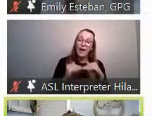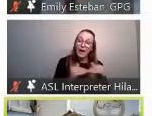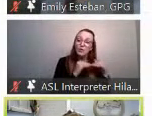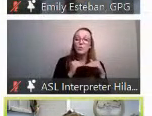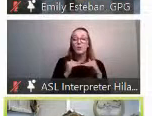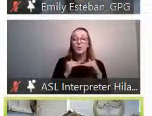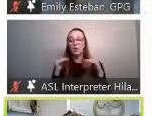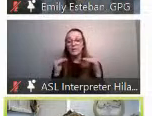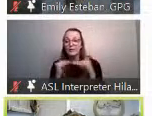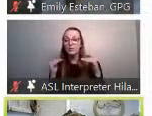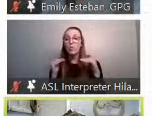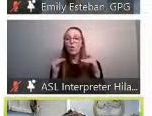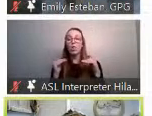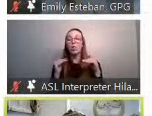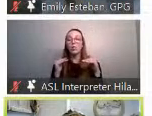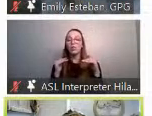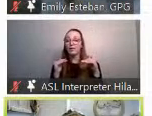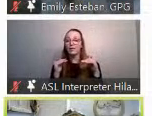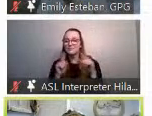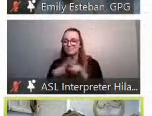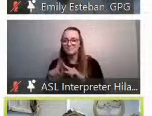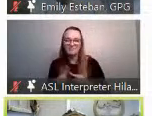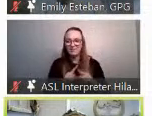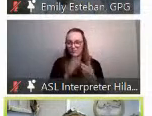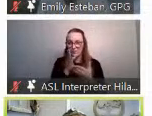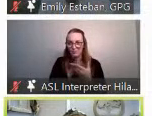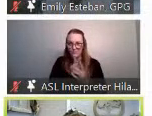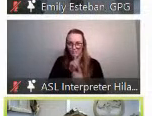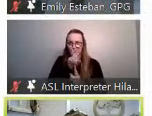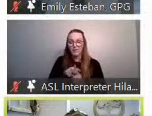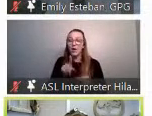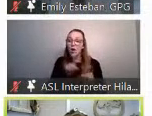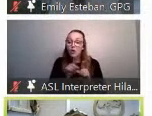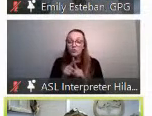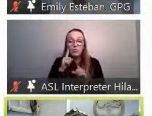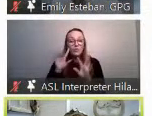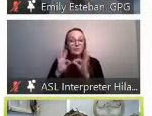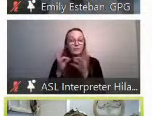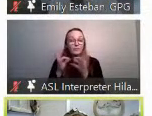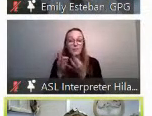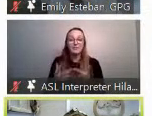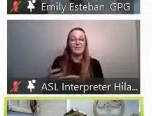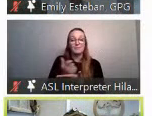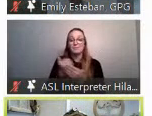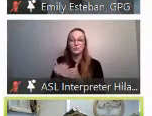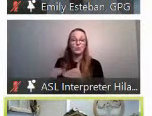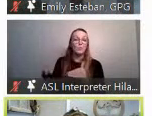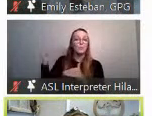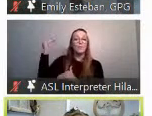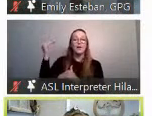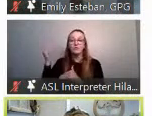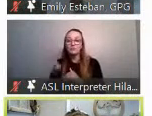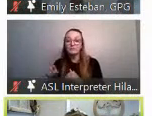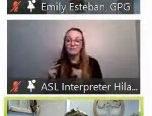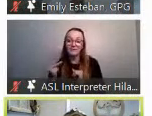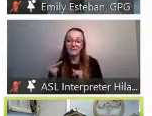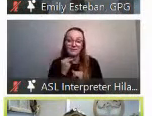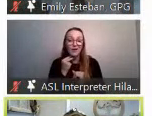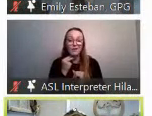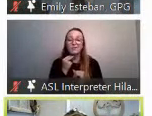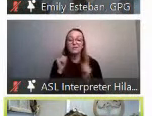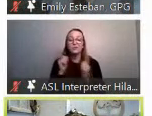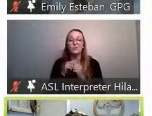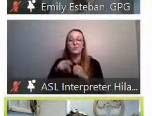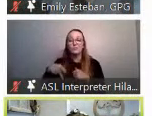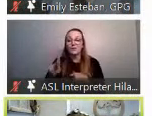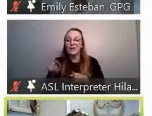like that. And even looking at families that make too much, they get stuck in the kind of the conundrum too for the preschool that they